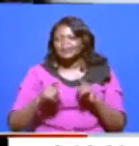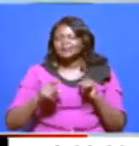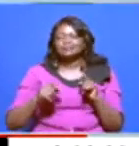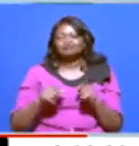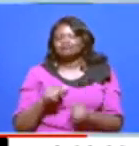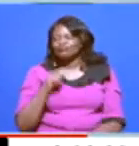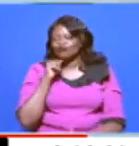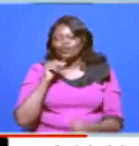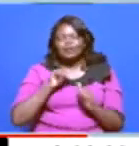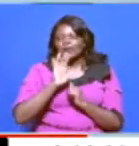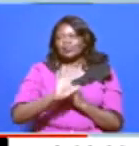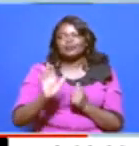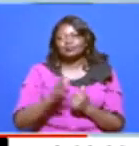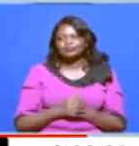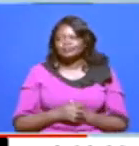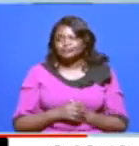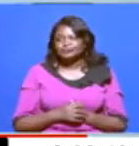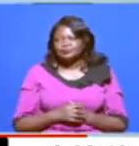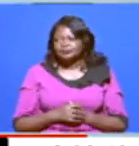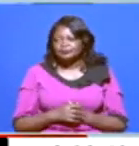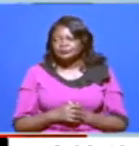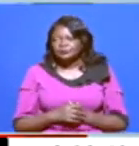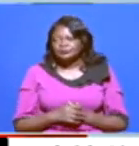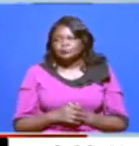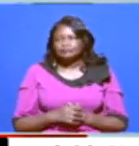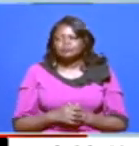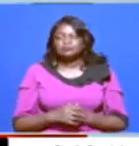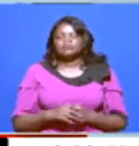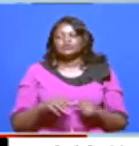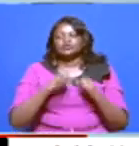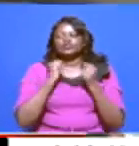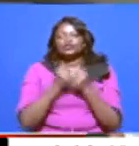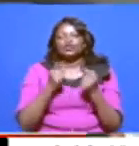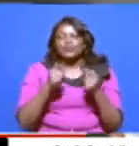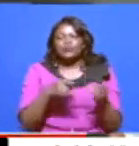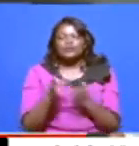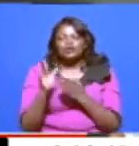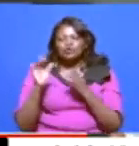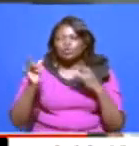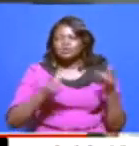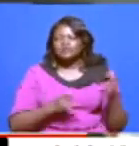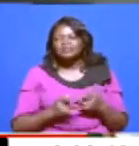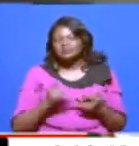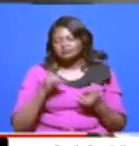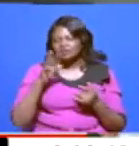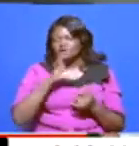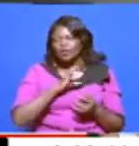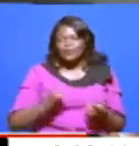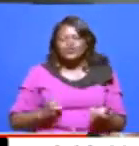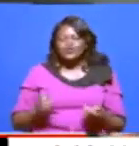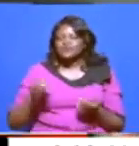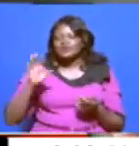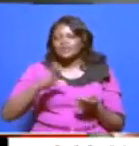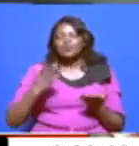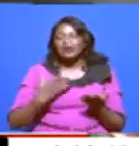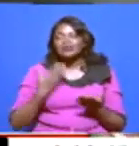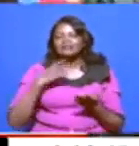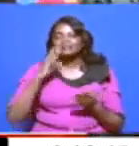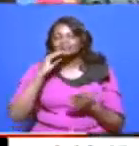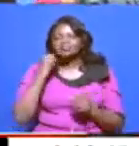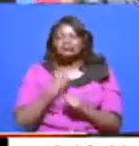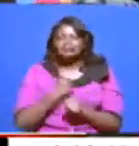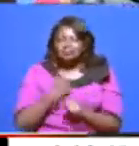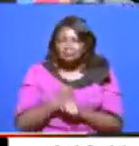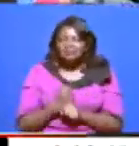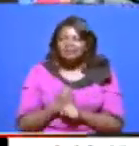slogans. Several social media platforms considered by the commission to be main outlets where hate speech is mostly propagated have